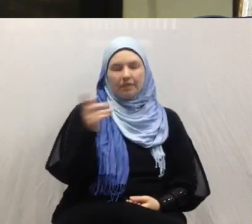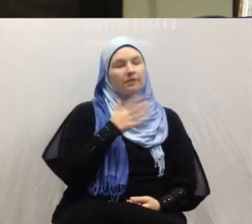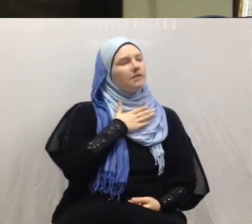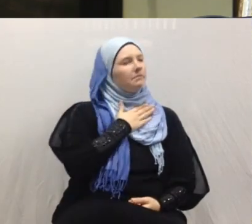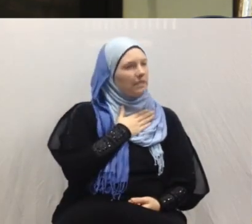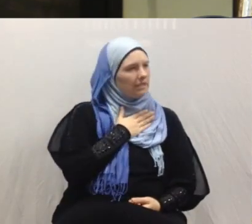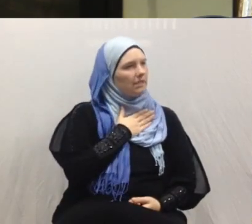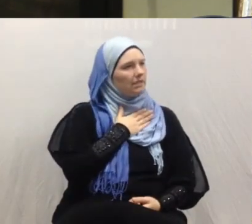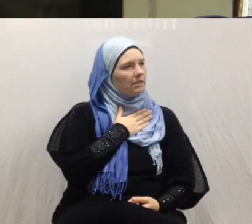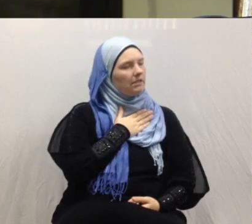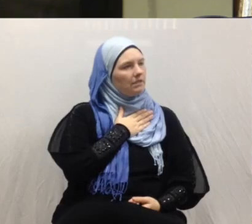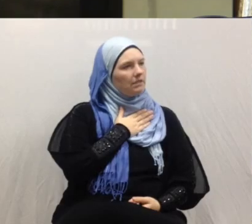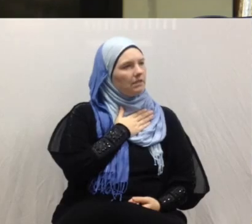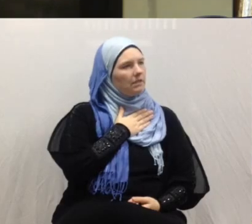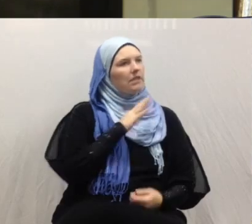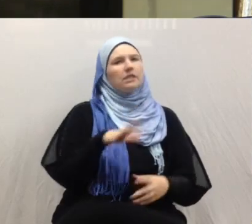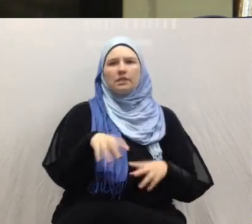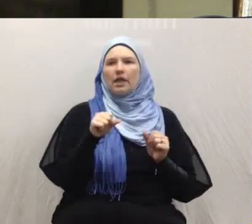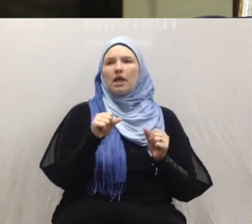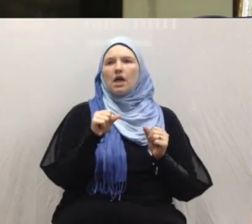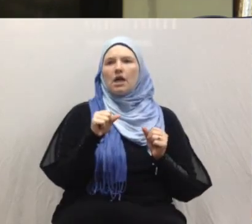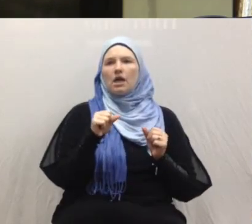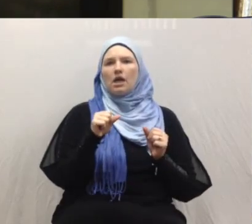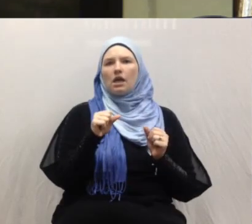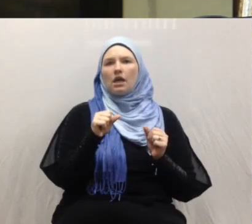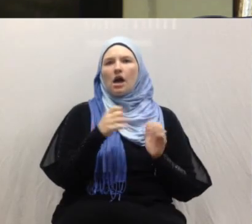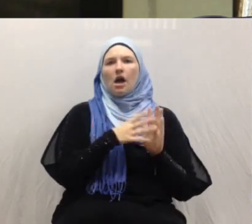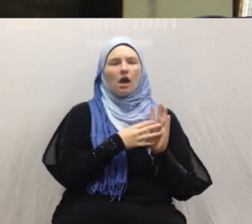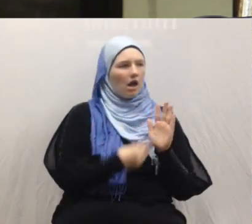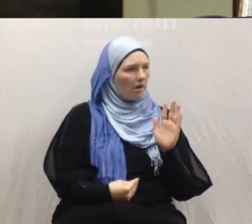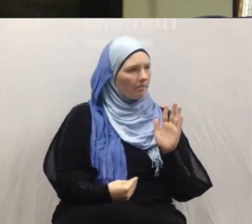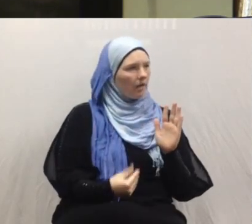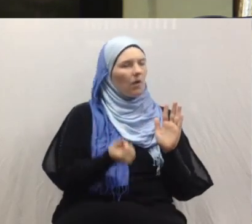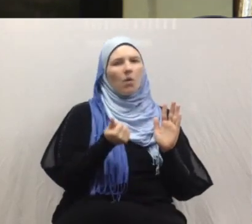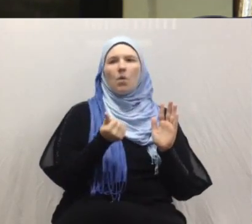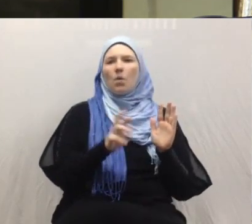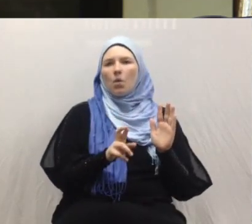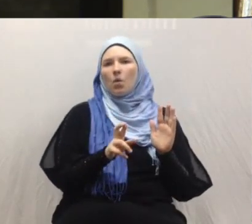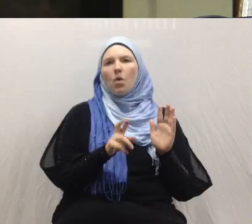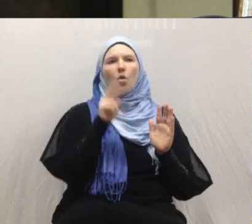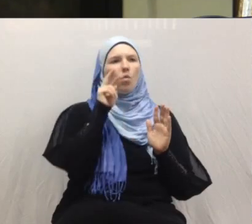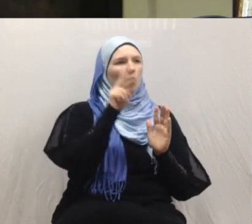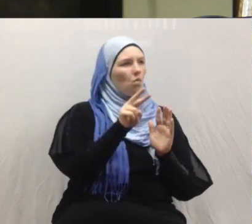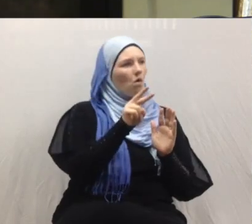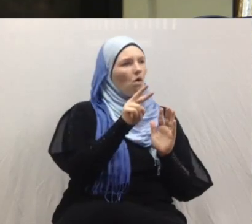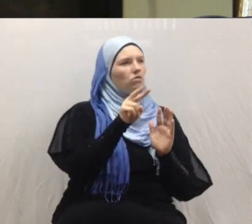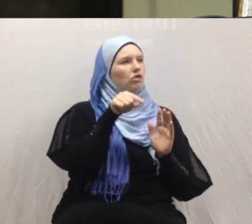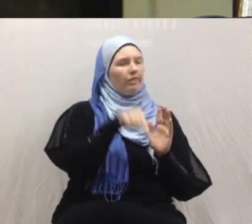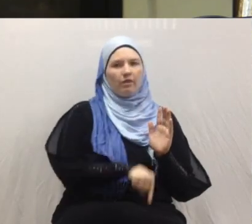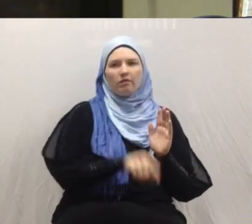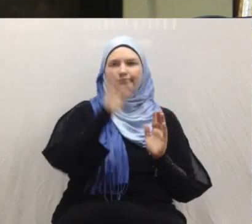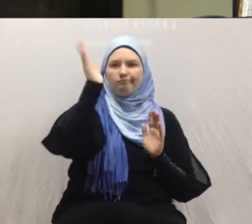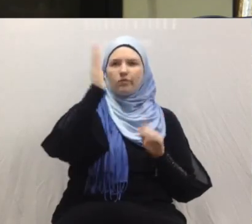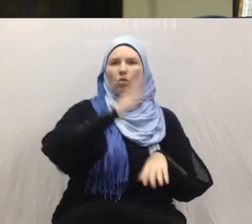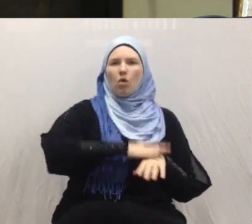take a copy of this or watch it on our YouTube channel, Dar al-Hijra YouTube channel, with your family, so that